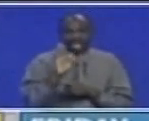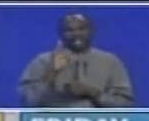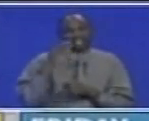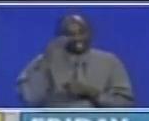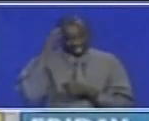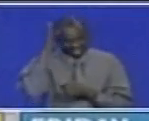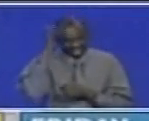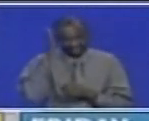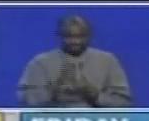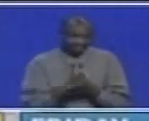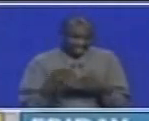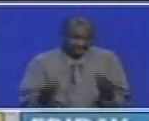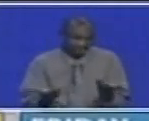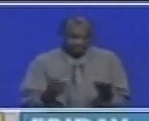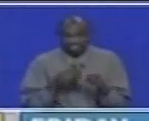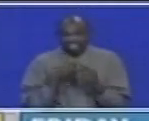hair?